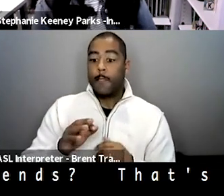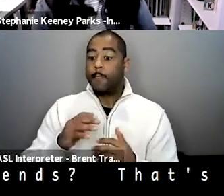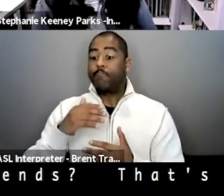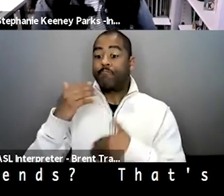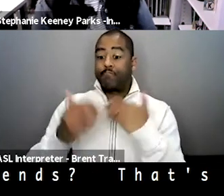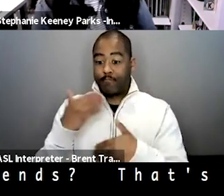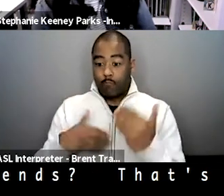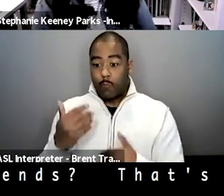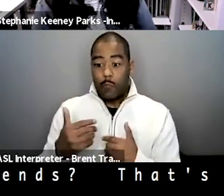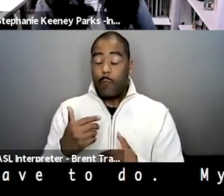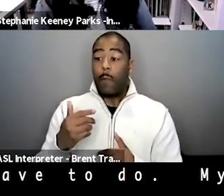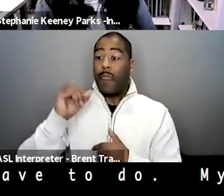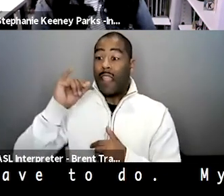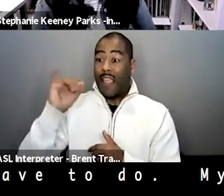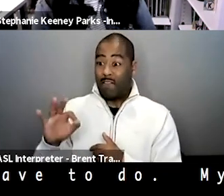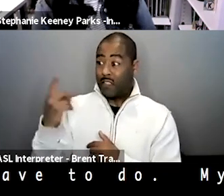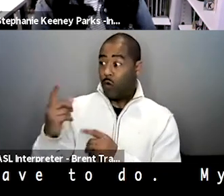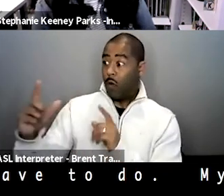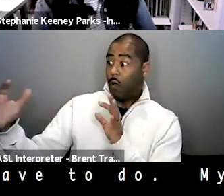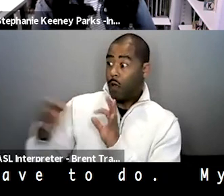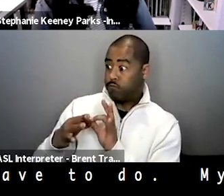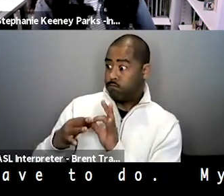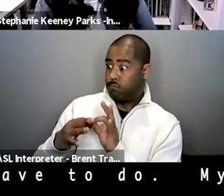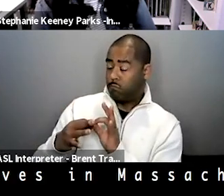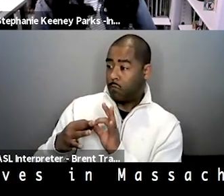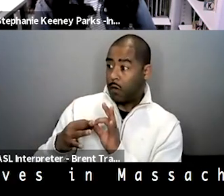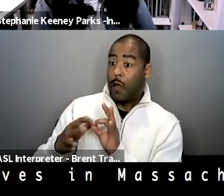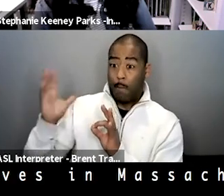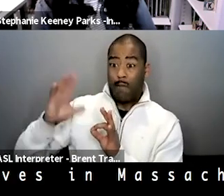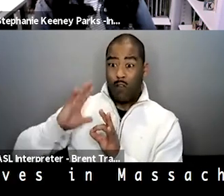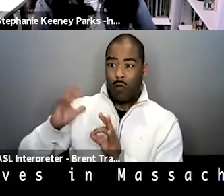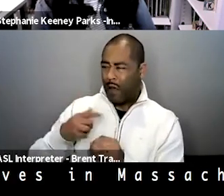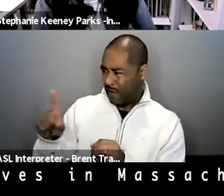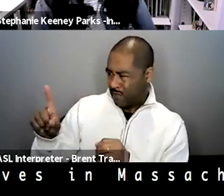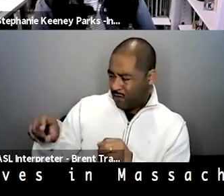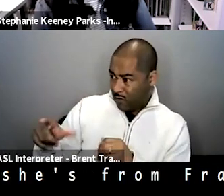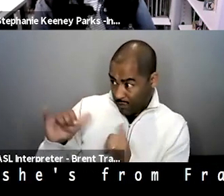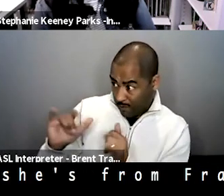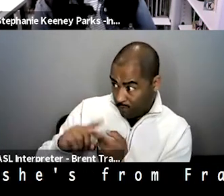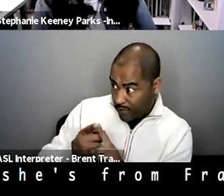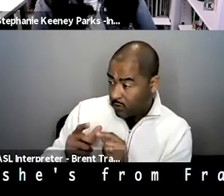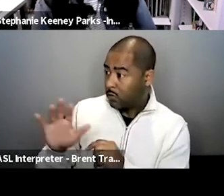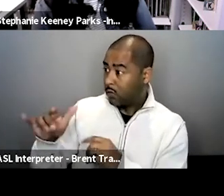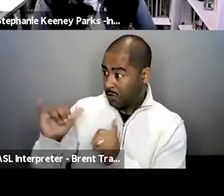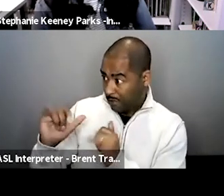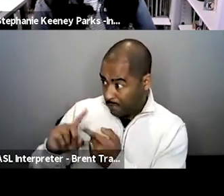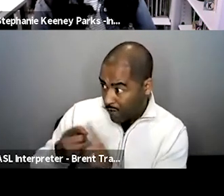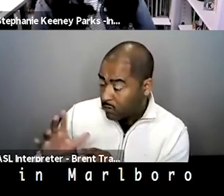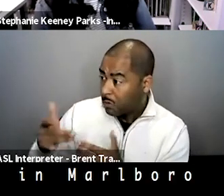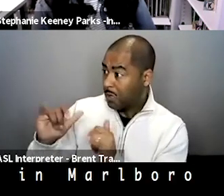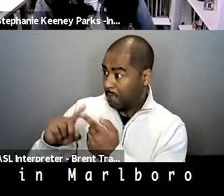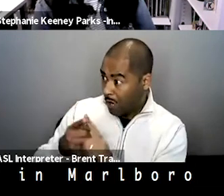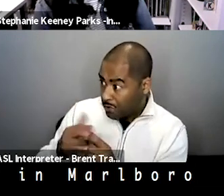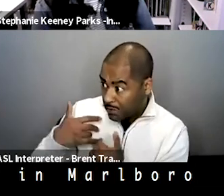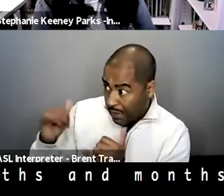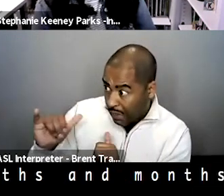say, are we still friends? Are we still friends? Because that's what I used to have to do. And my best friend now lives in Massachusetts, actually. She's